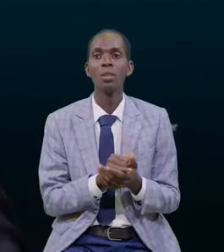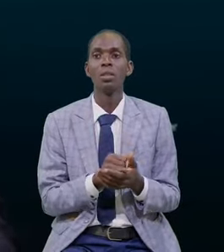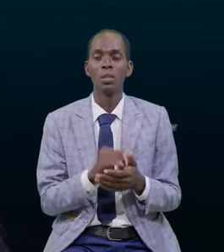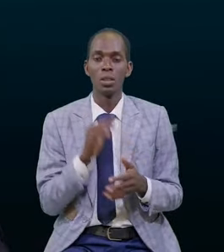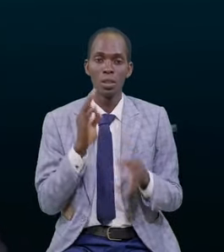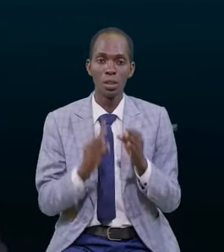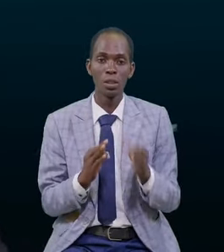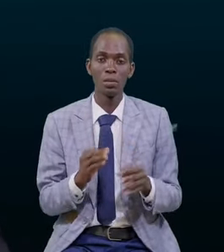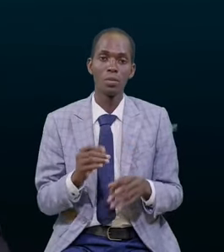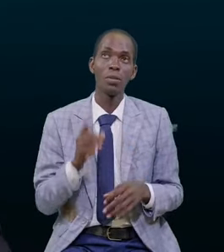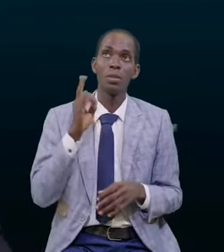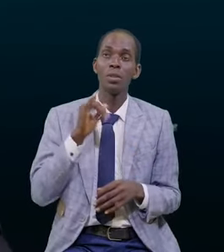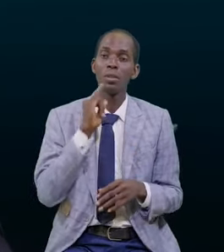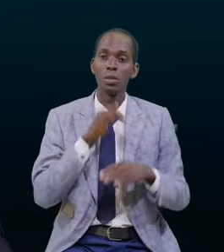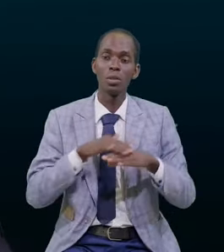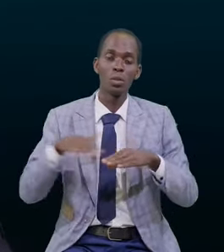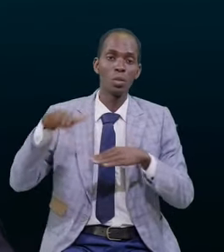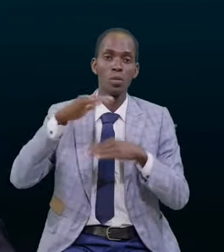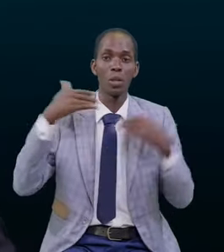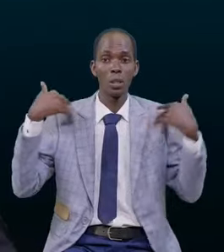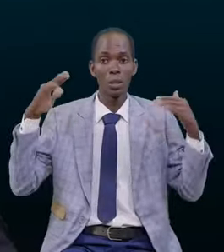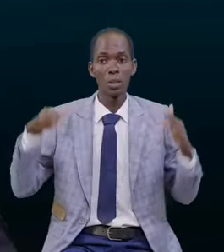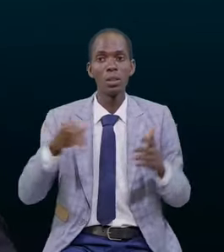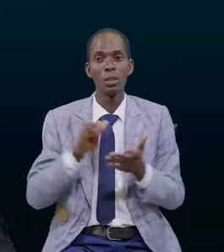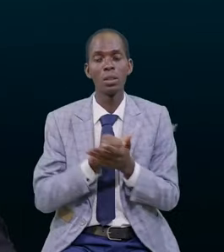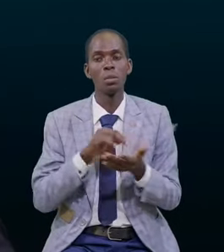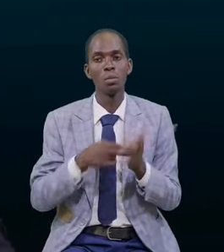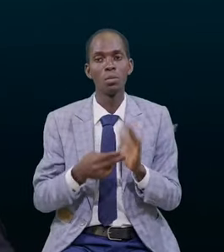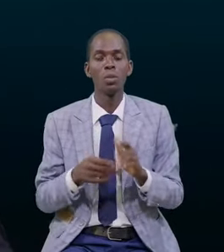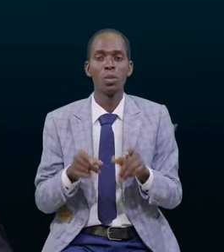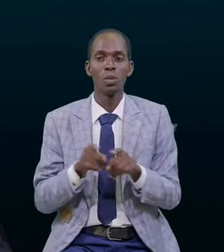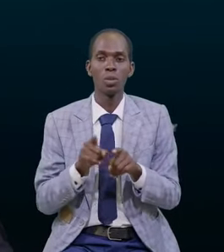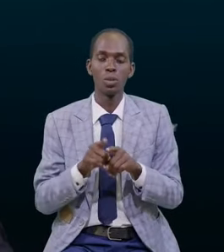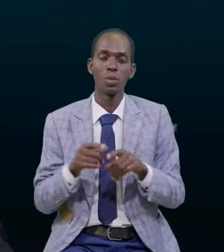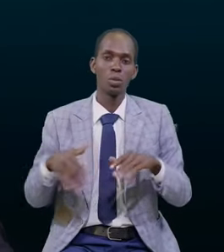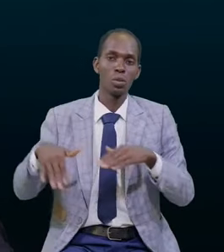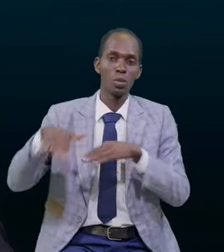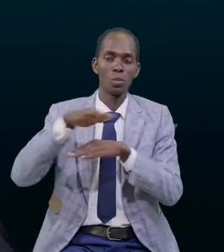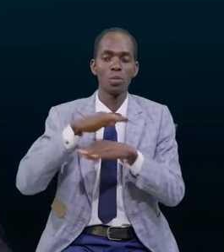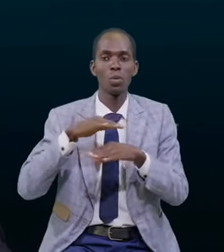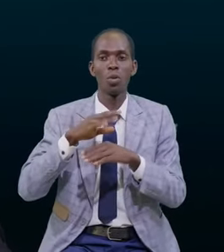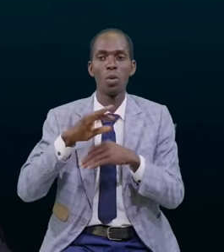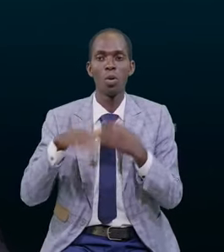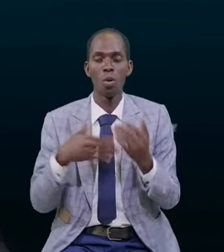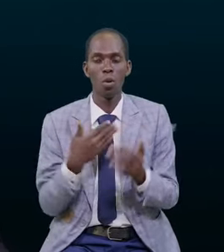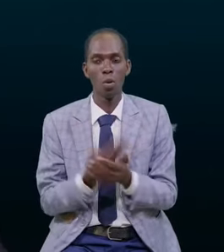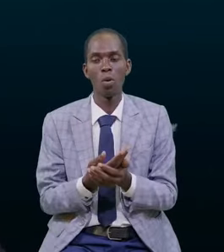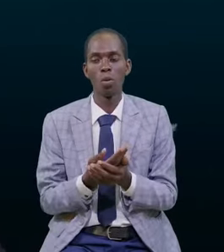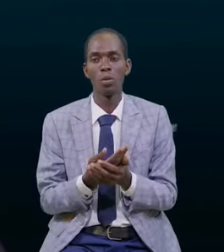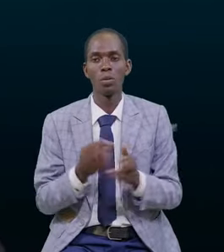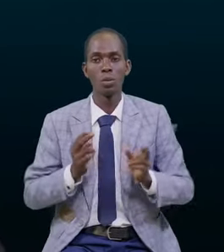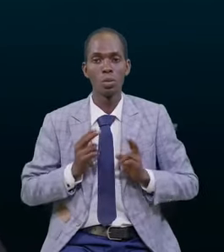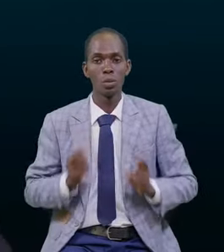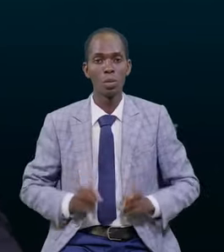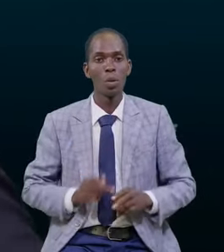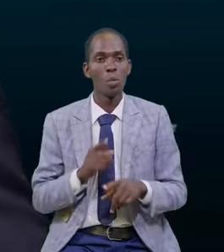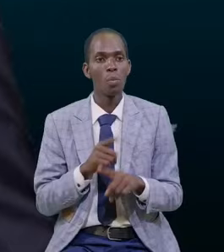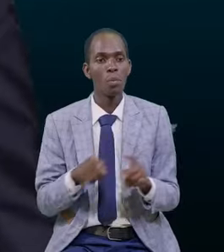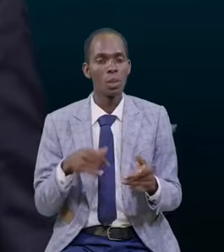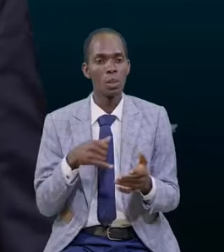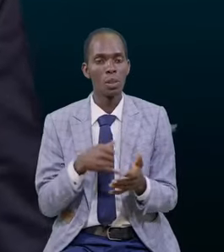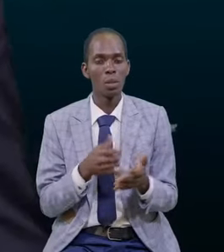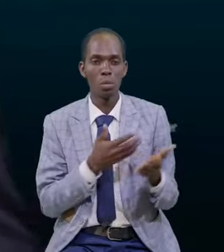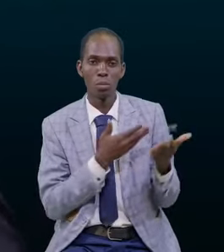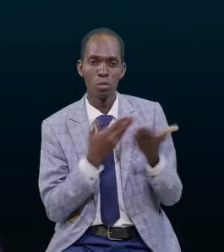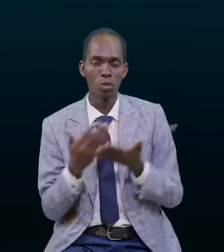means he will be superior Over All Humans but the writer of the epistle to the Hebrews brought out cogent arguments to show to